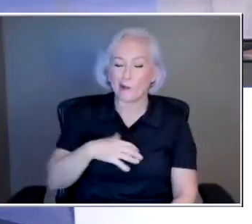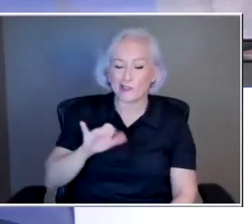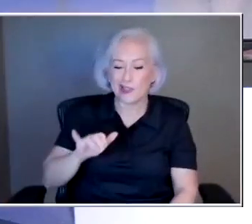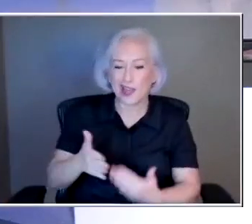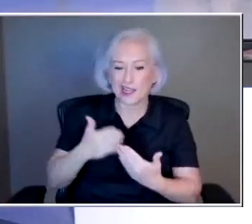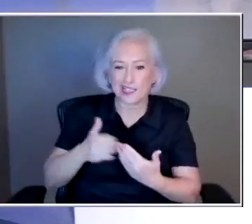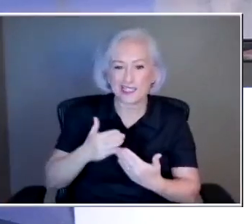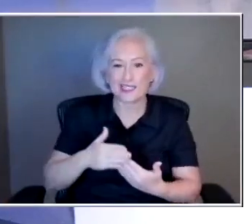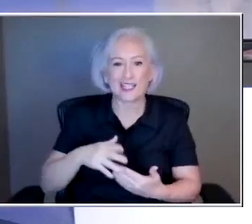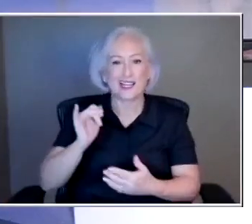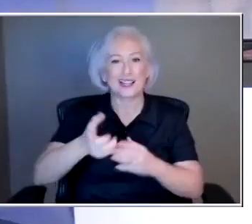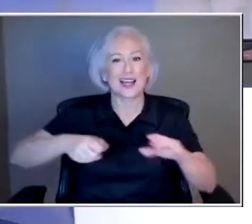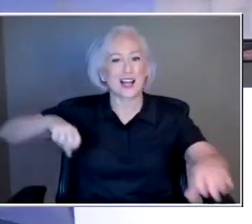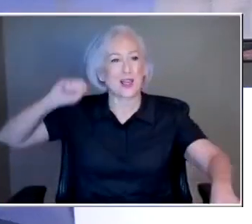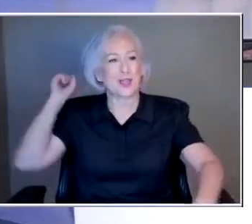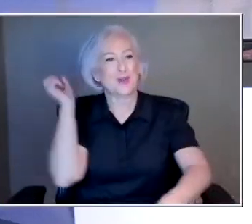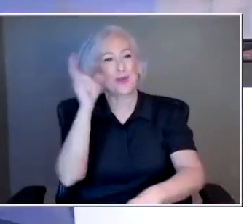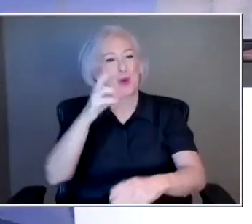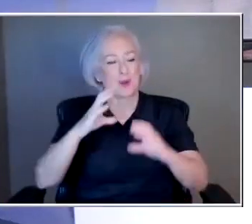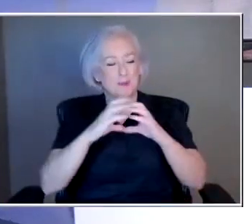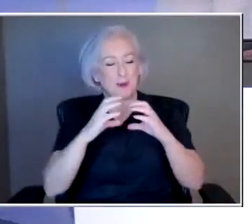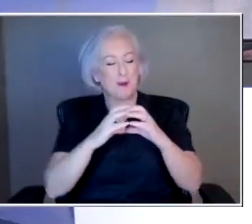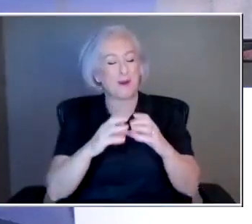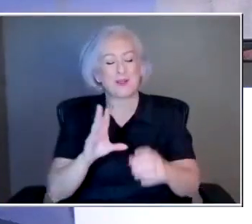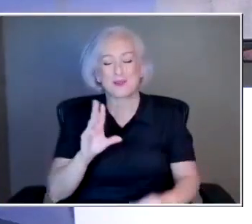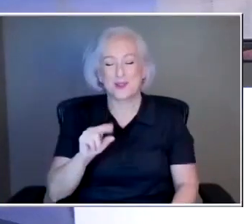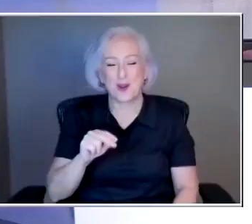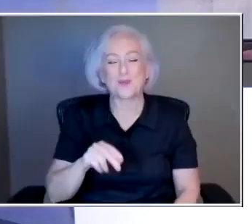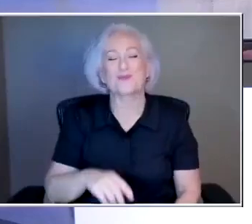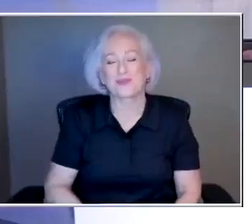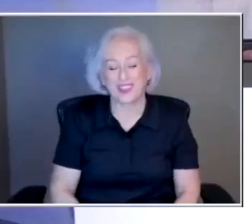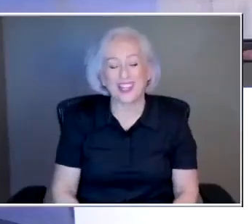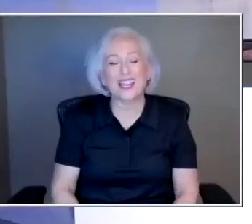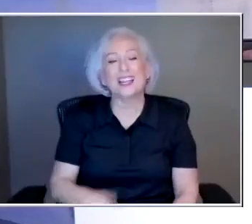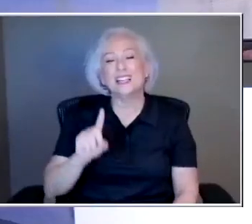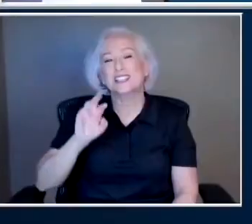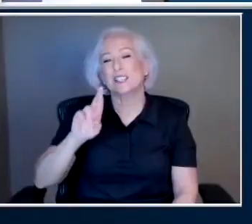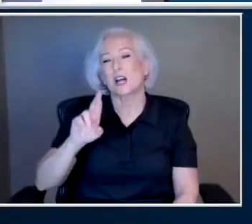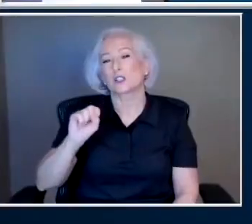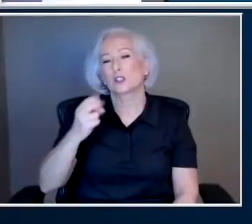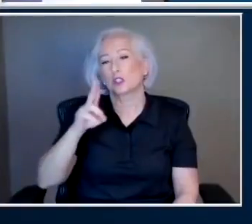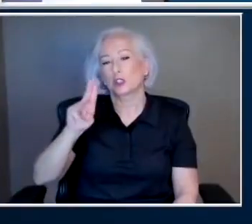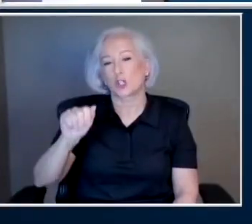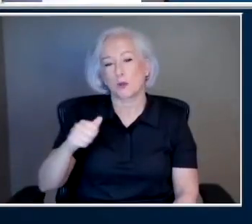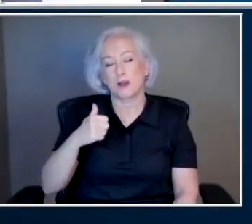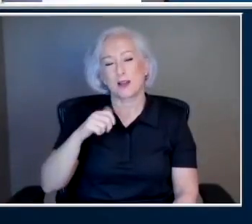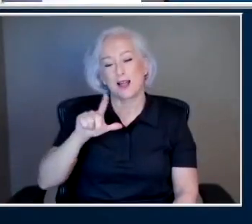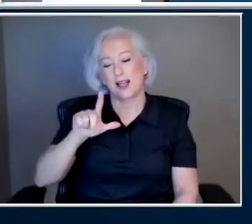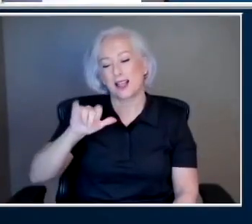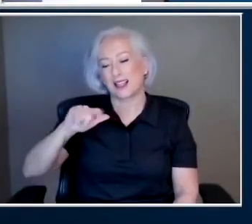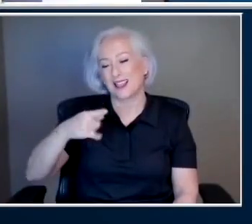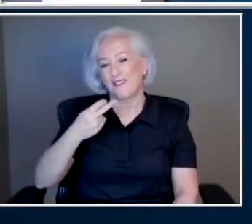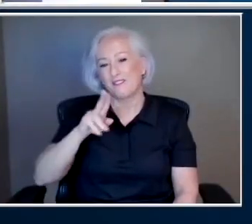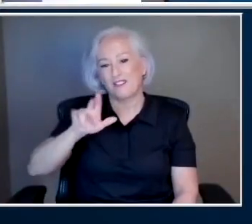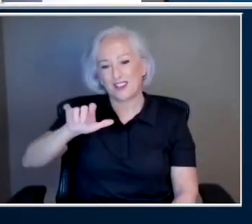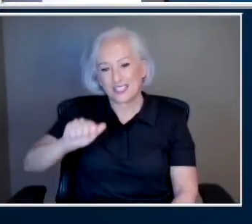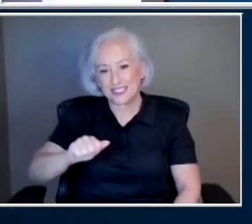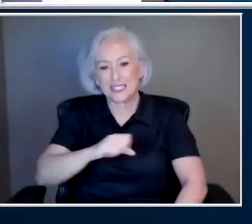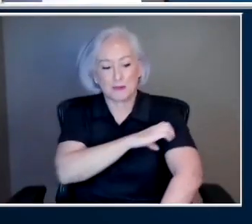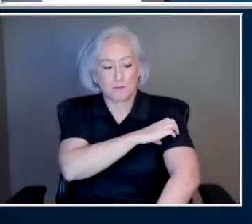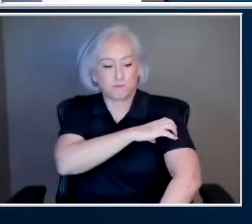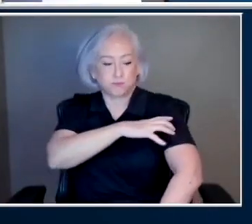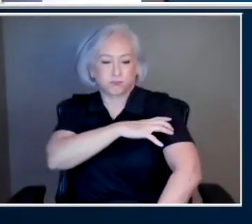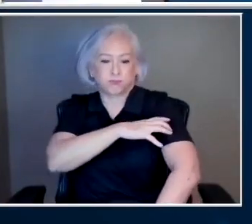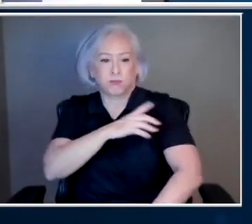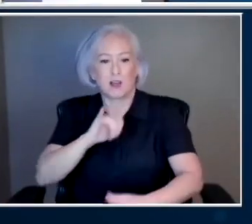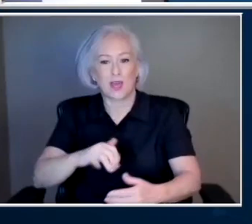softball, a good old softball injury. Yep. But Dr. Sharma, is lipedema a pretty typical after effect when